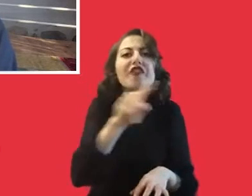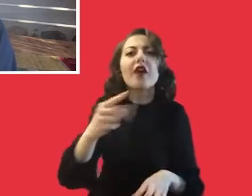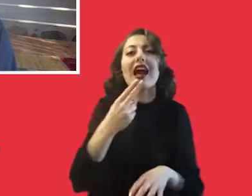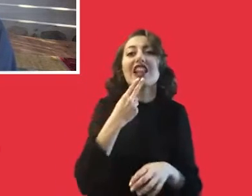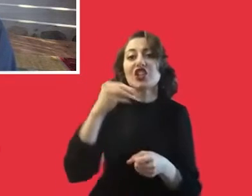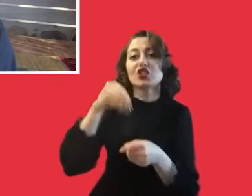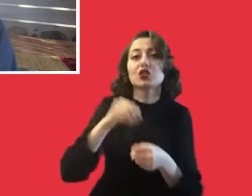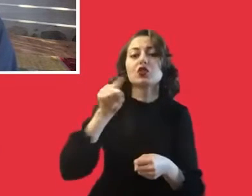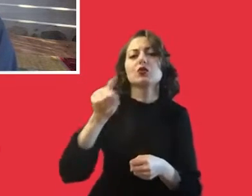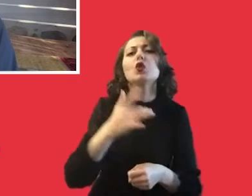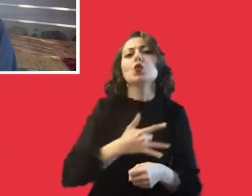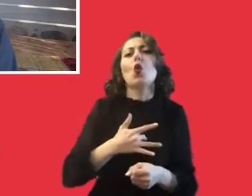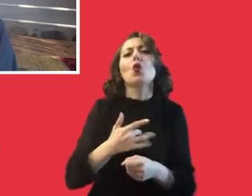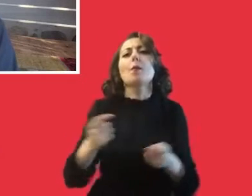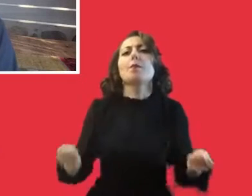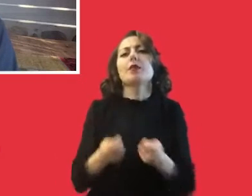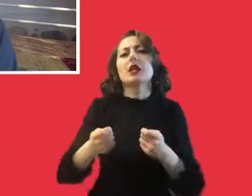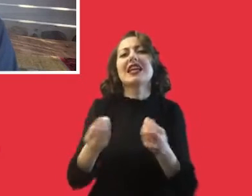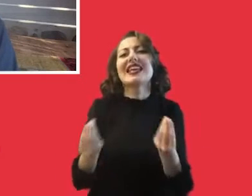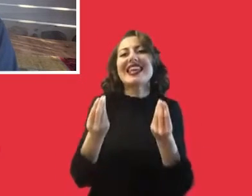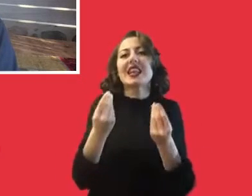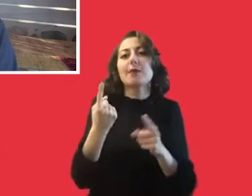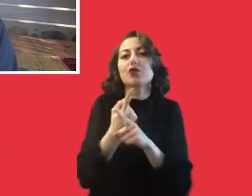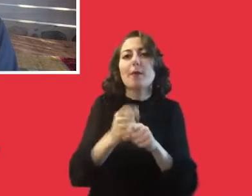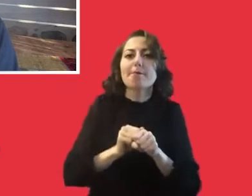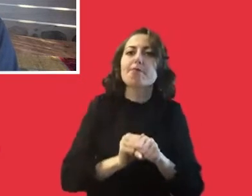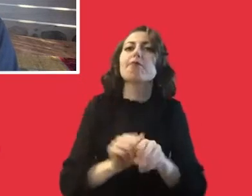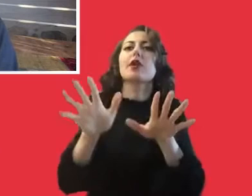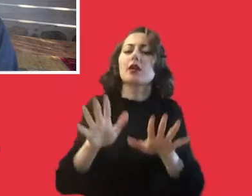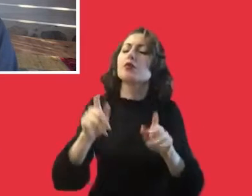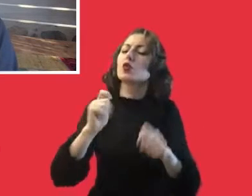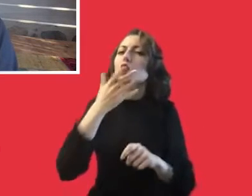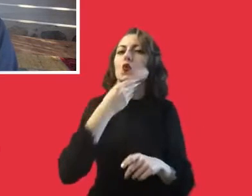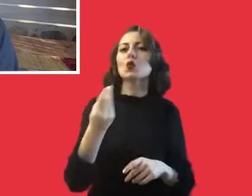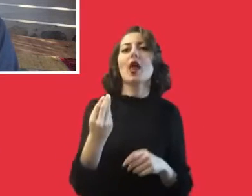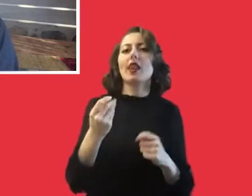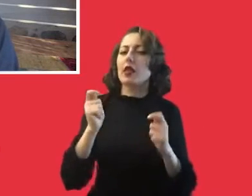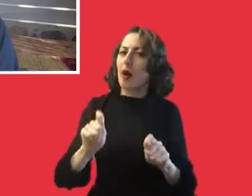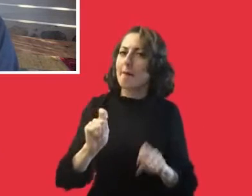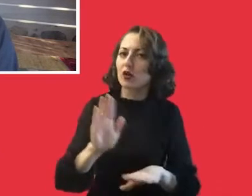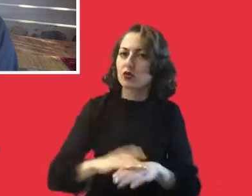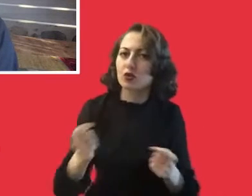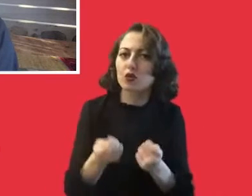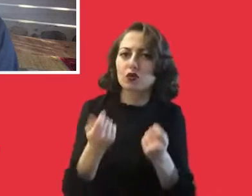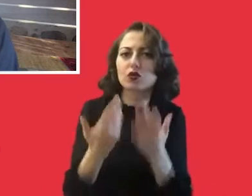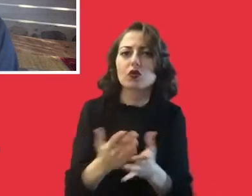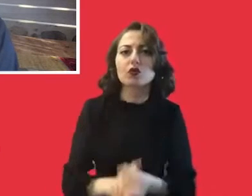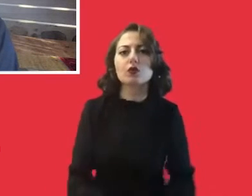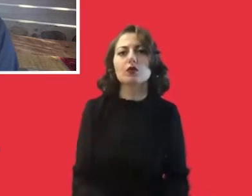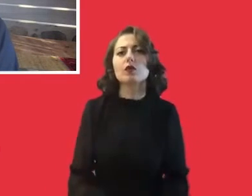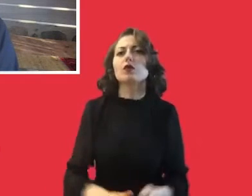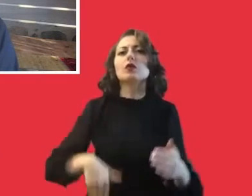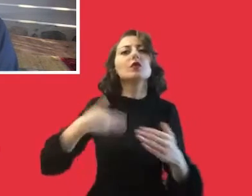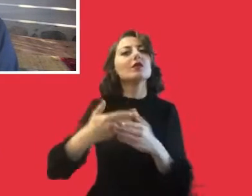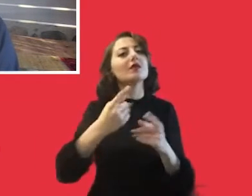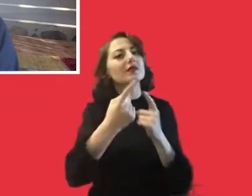money. We're using those volunteering activities and good deeds with the rest of the society and the women inside the society.